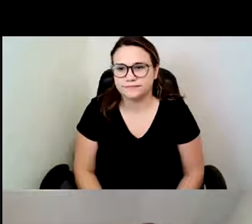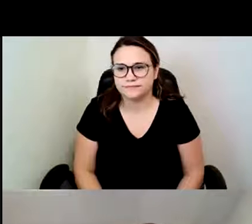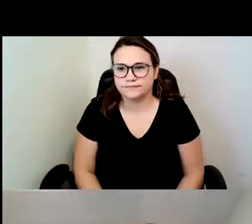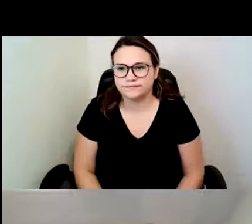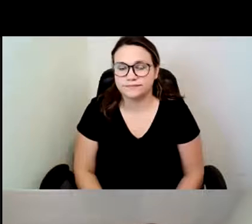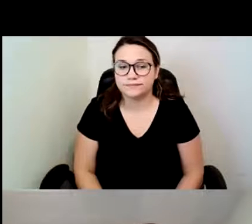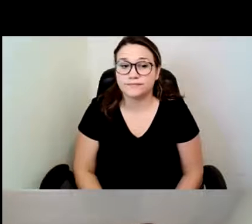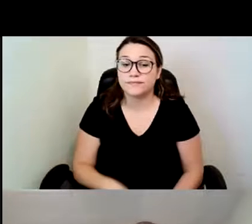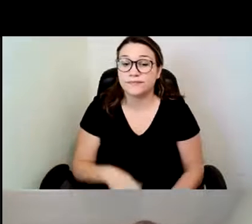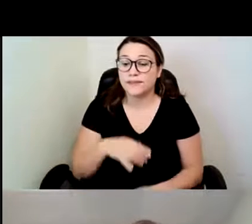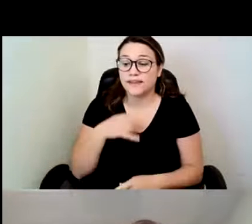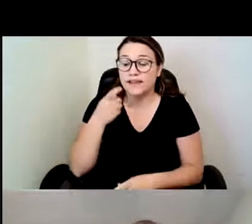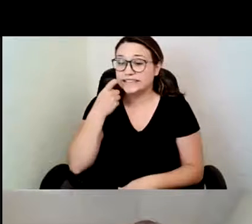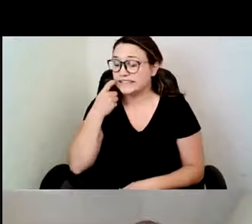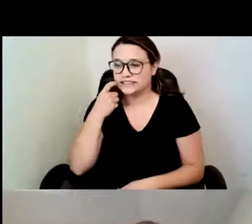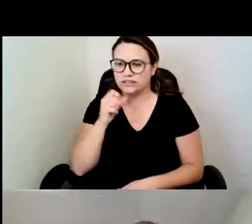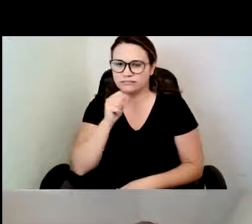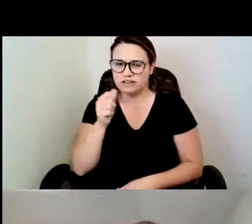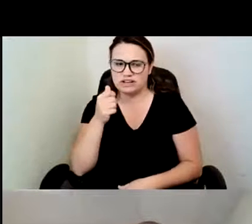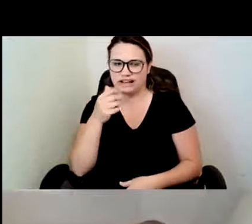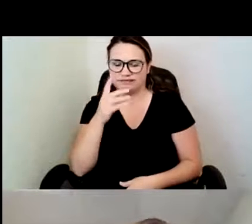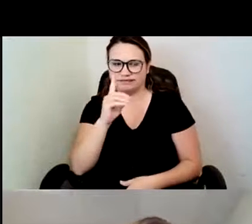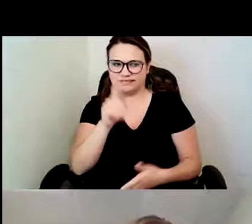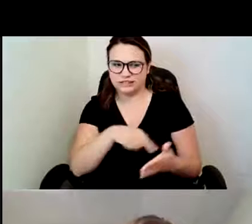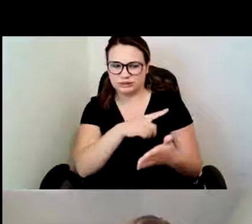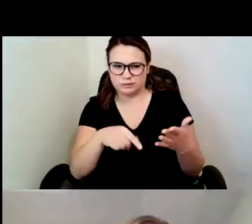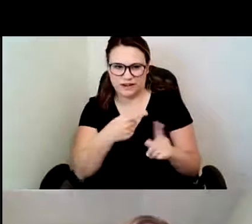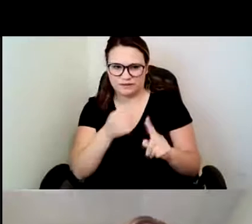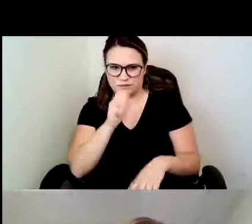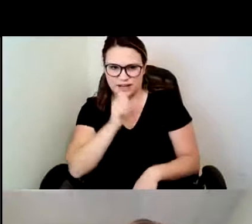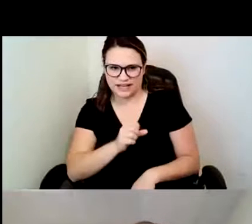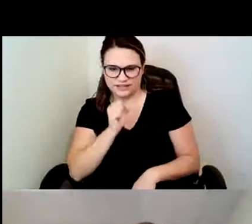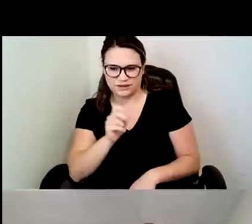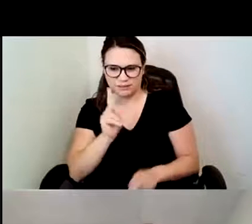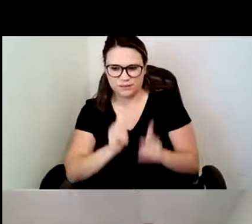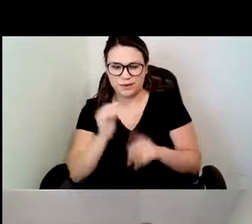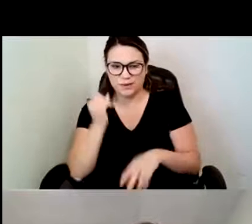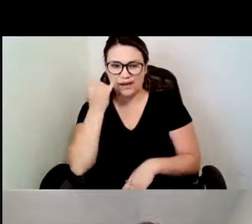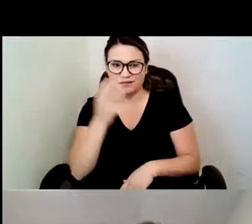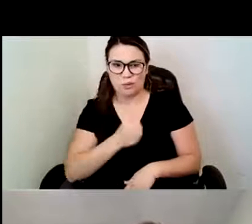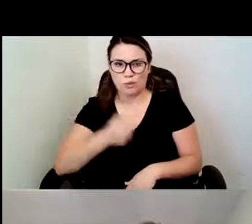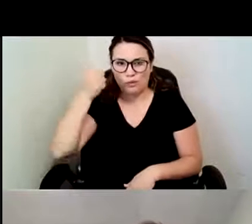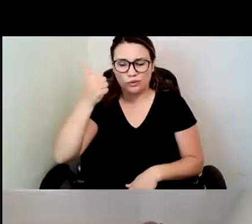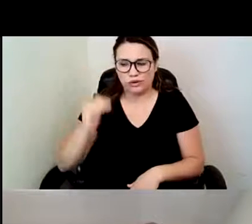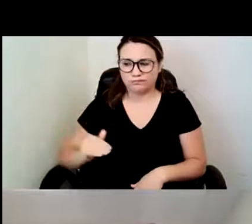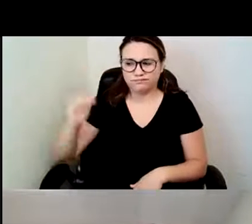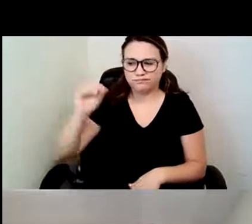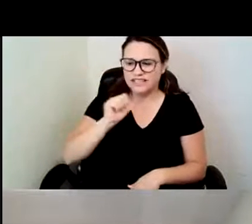Addiction doesn't discriminate by age. People don't become immune to it just because they are getting older.